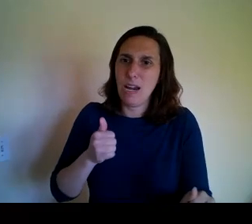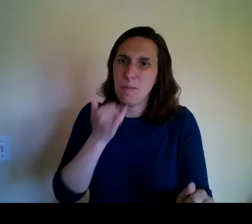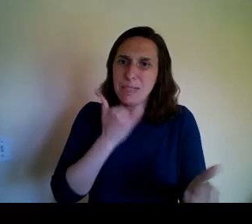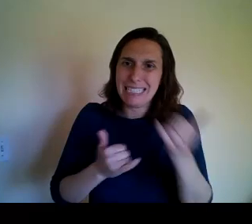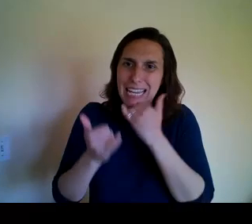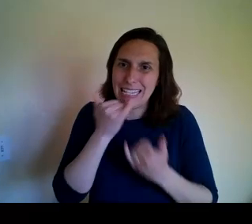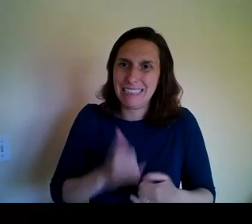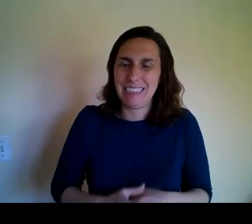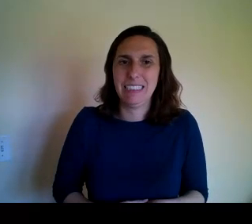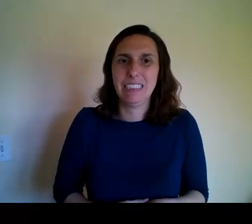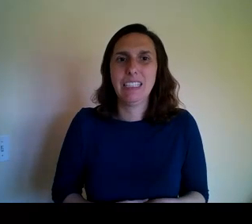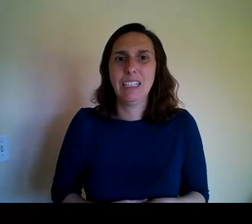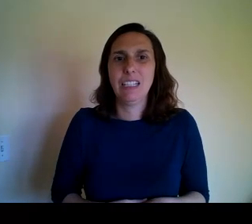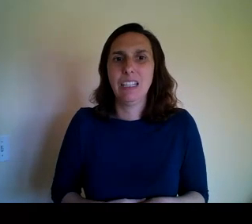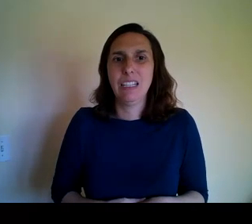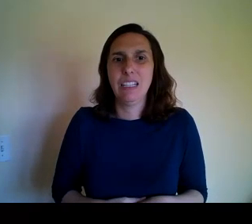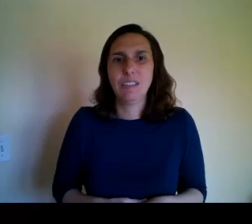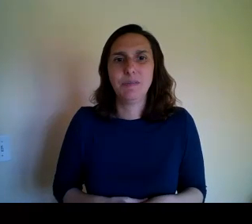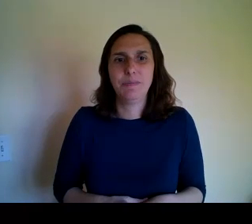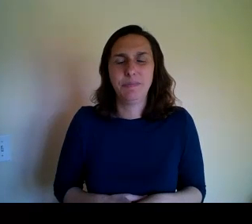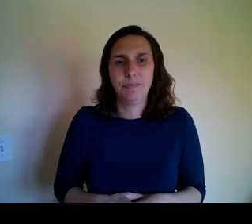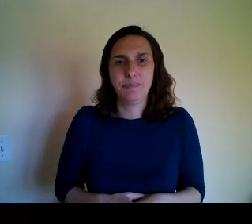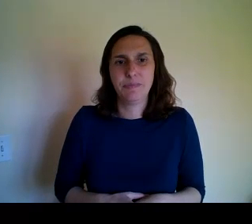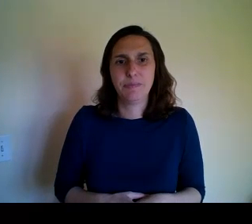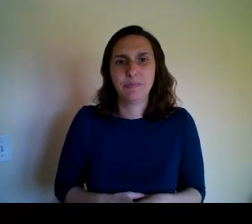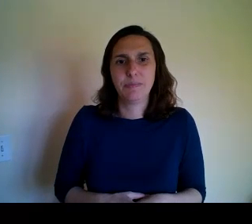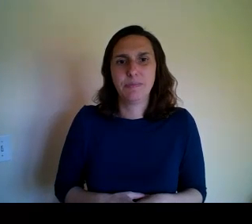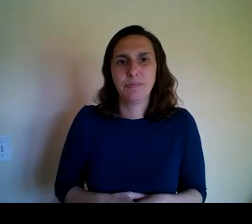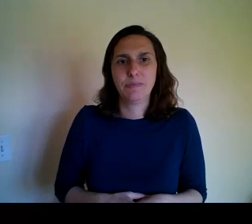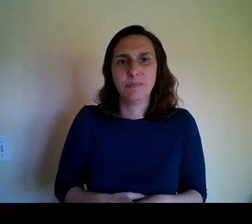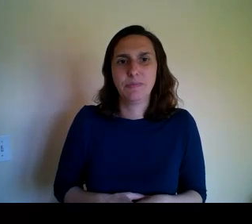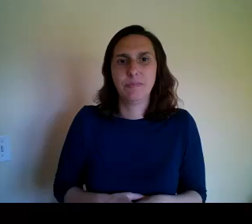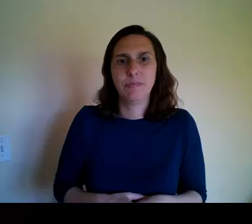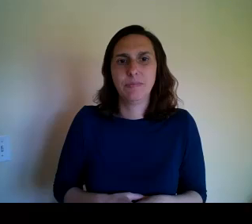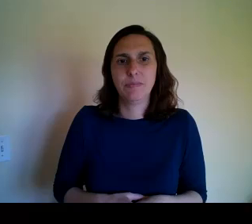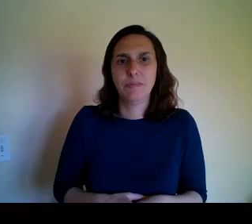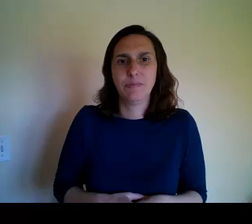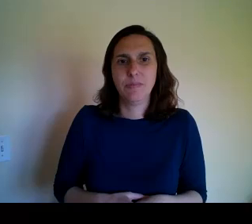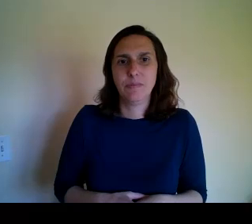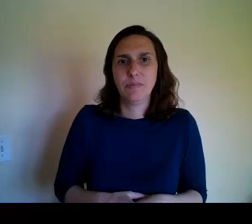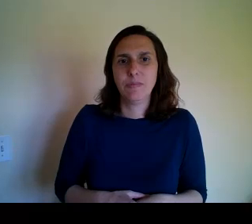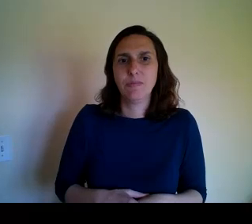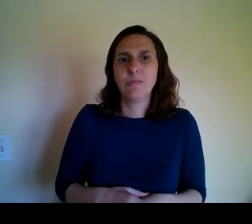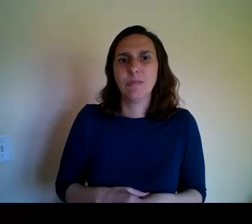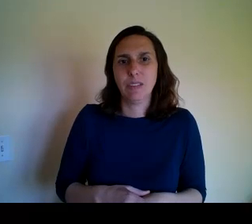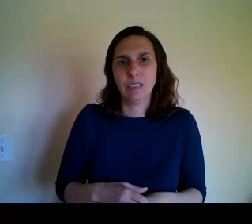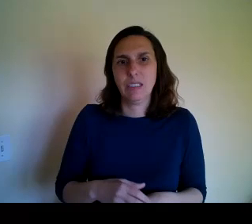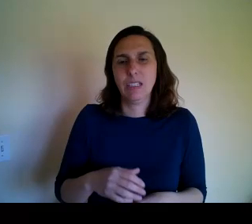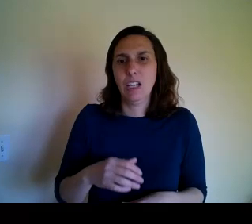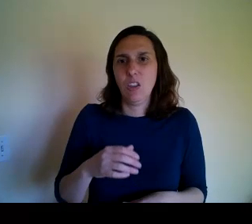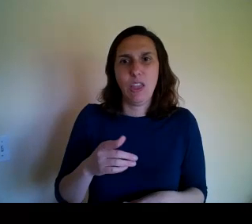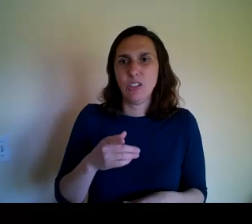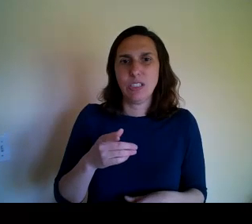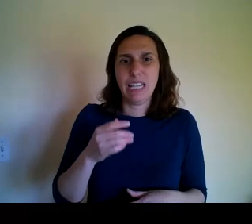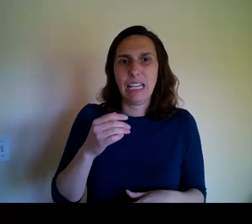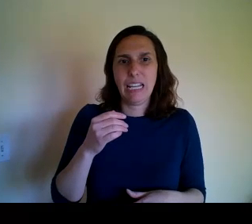if your logarithm's coming out of a physical system or is going to go back into an exponential system, there are chunks of